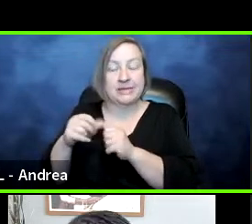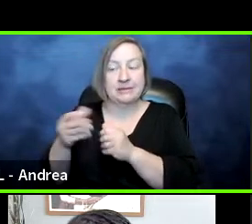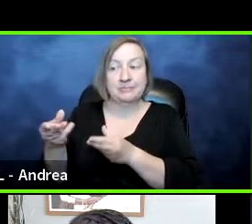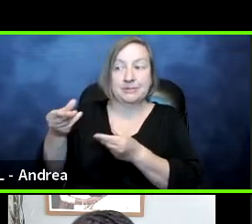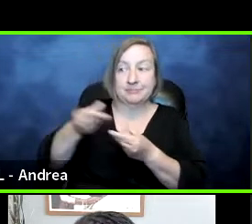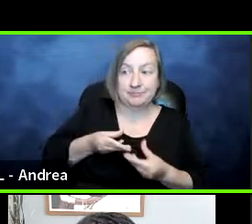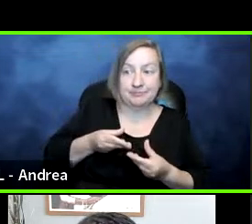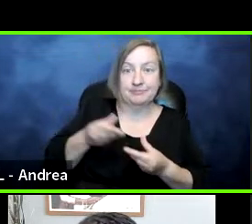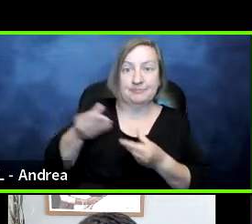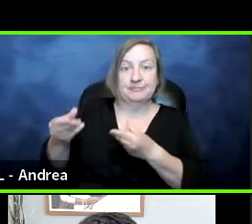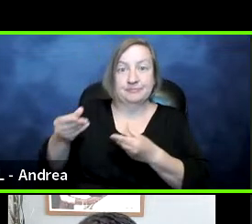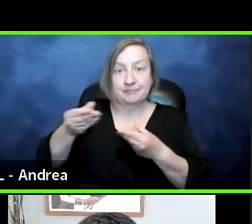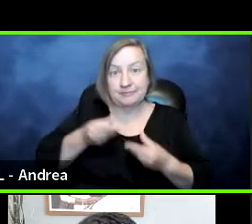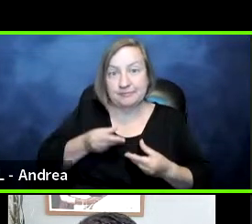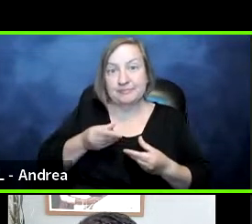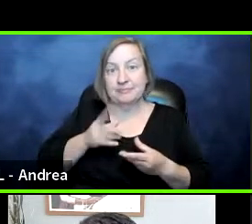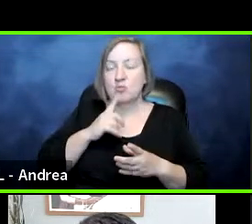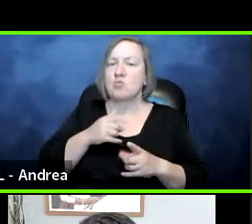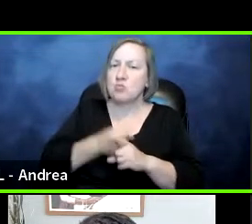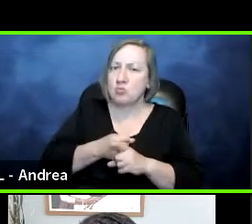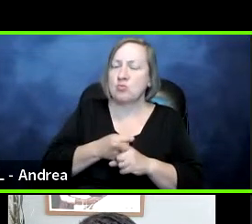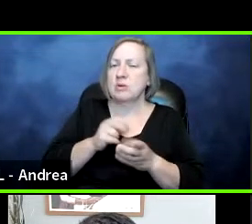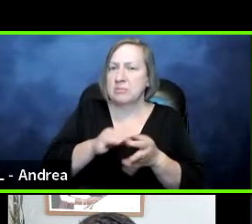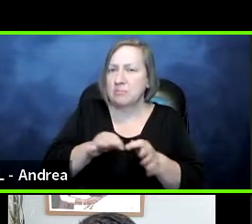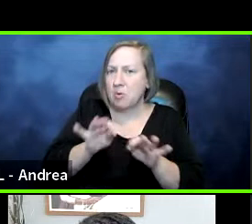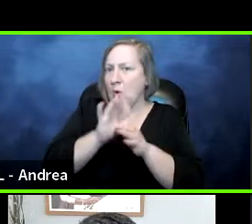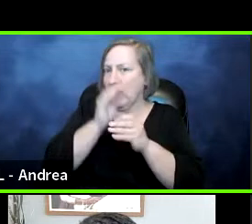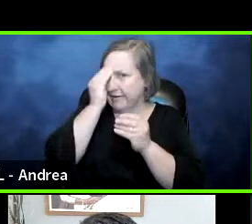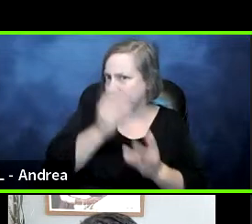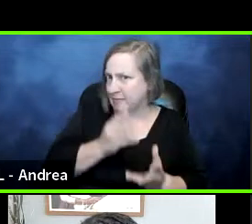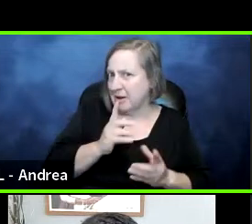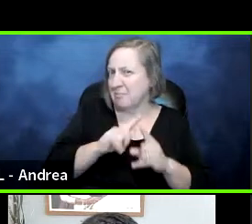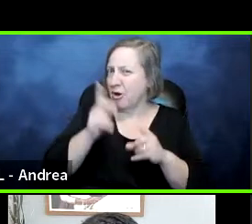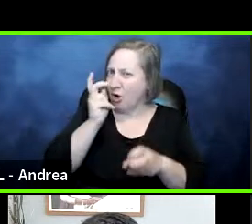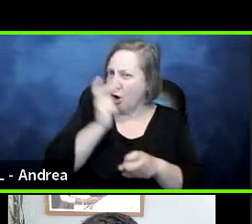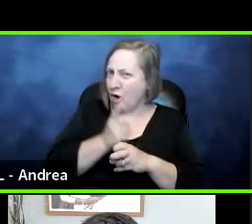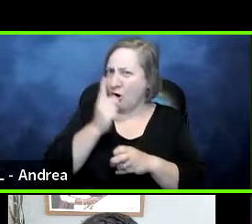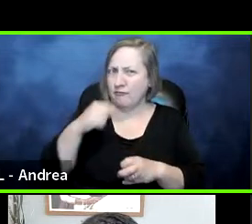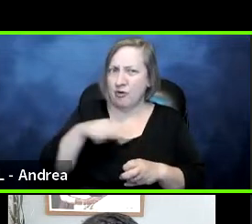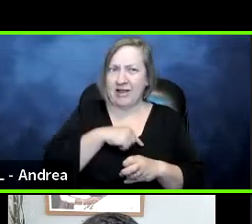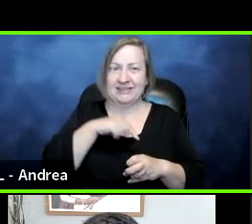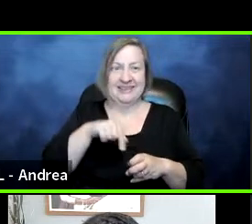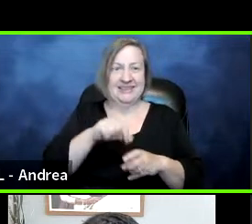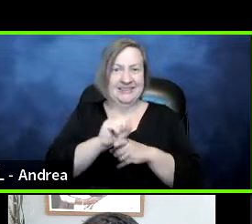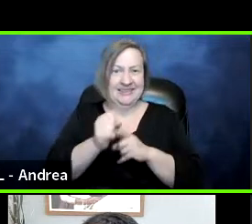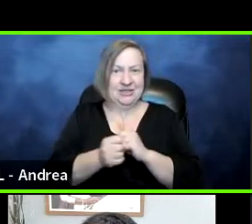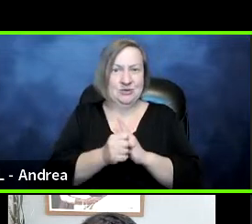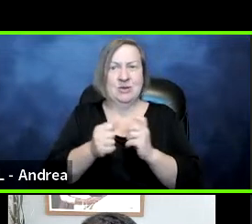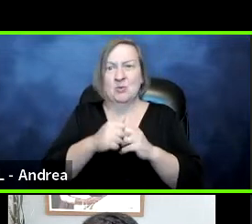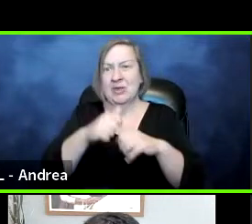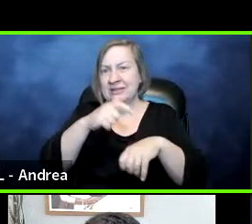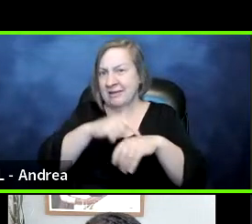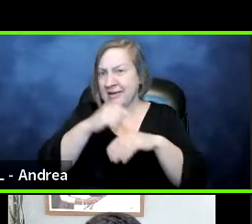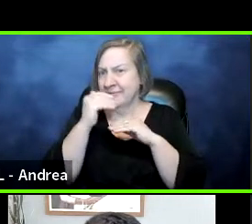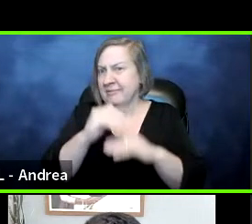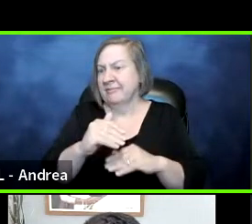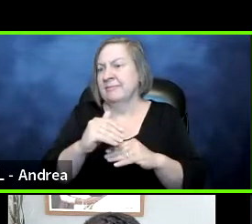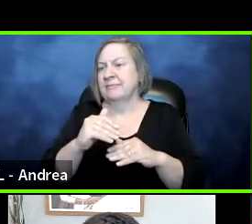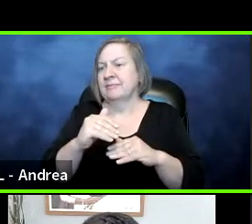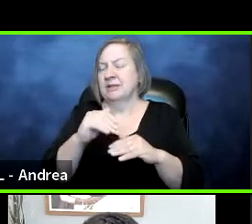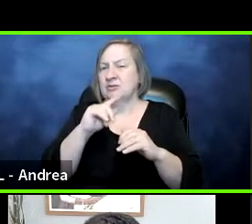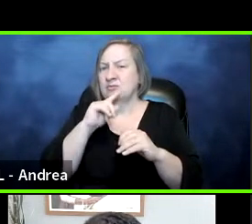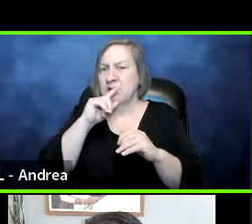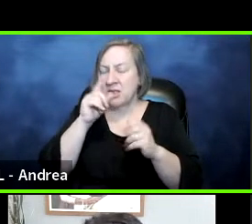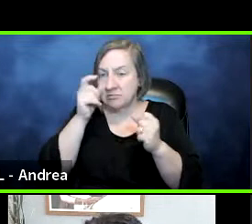really impactful, meaningful information, but it is really hard for us in this context and with this amount of time to digest